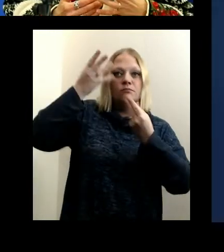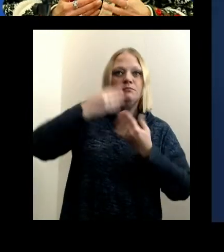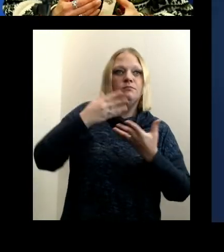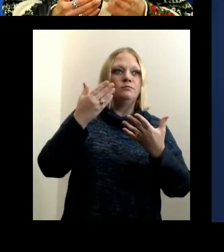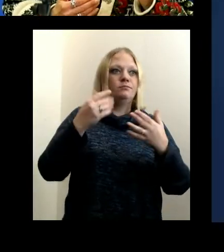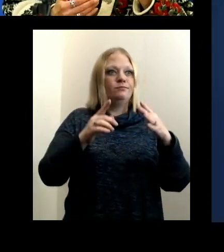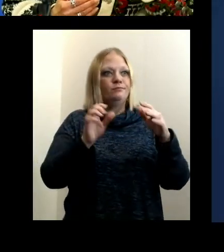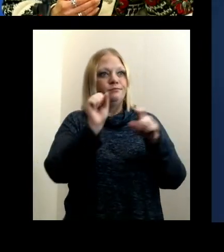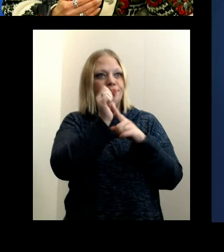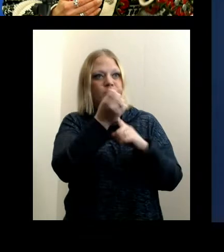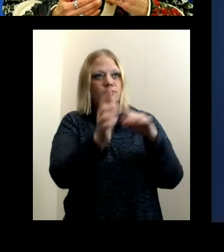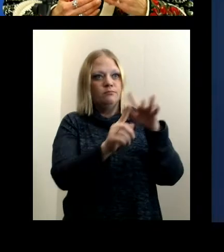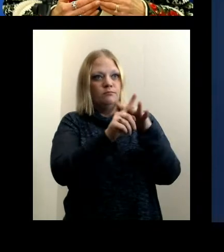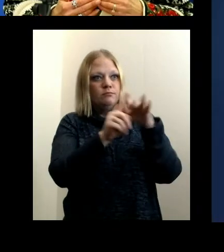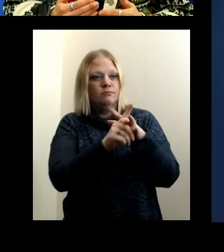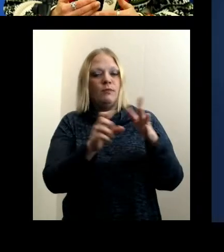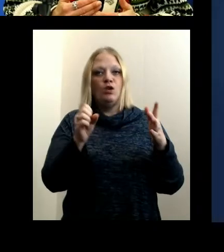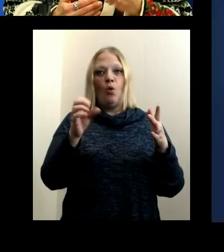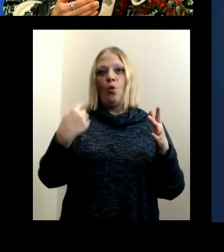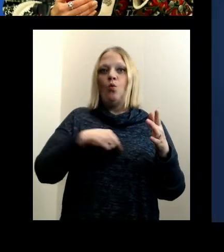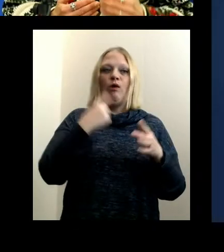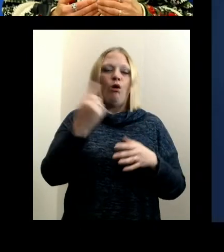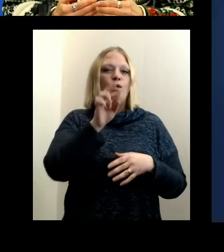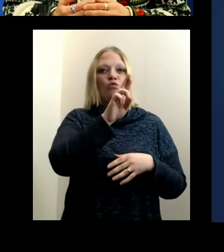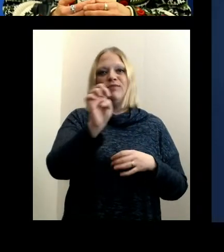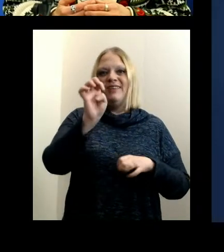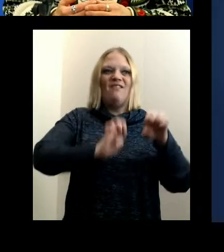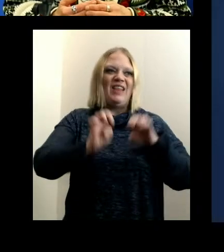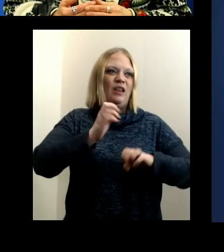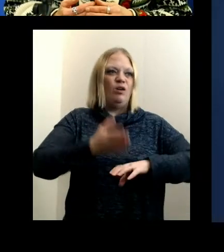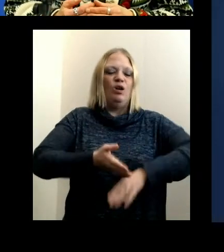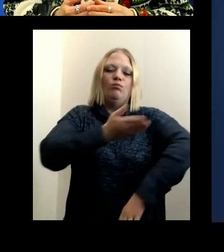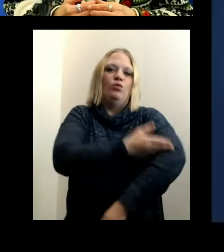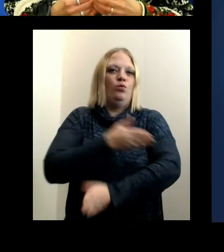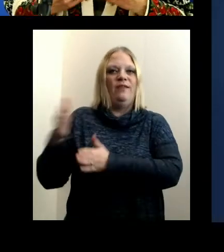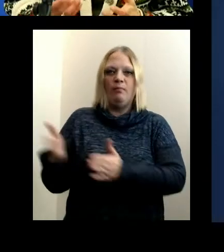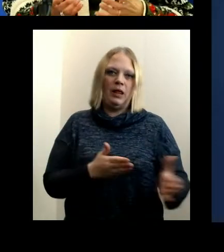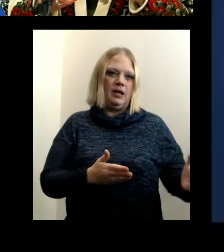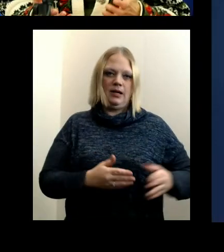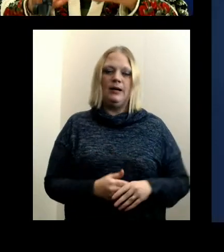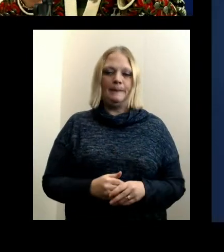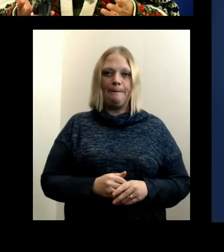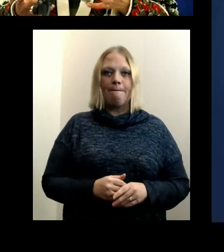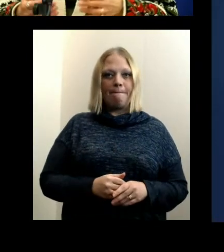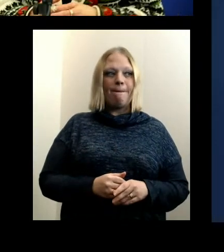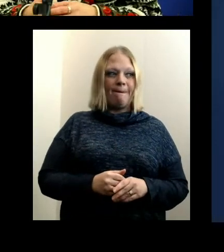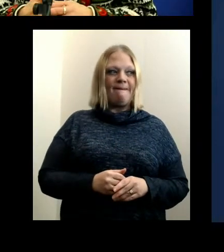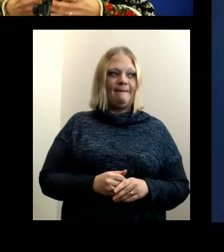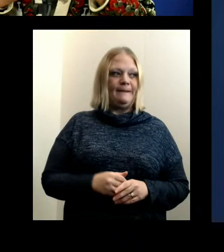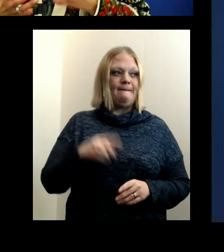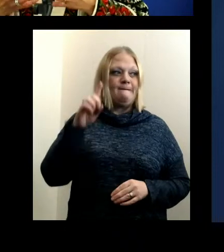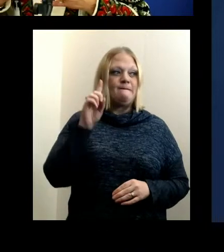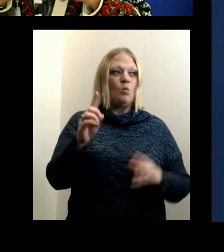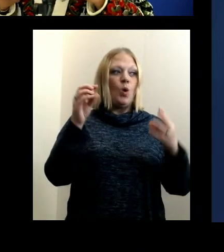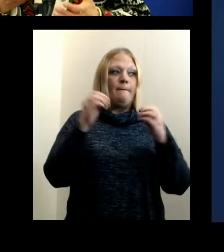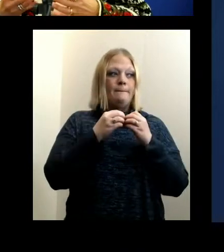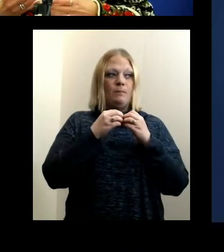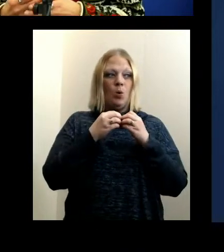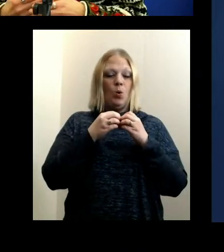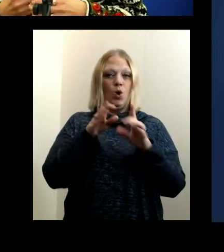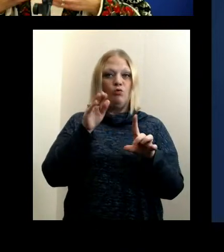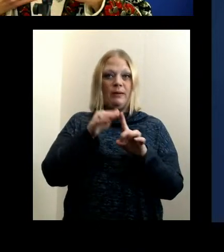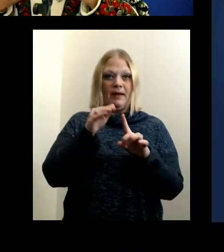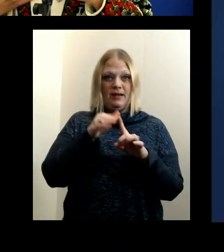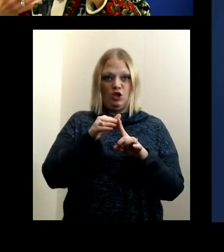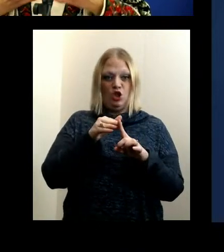that are arising. So we are always reevaluating and improving our plan. And then just one more reminder, I know I'm receiving